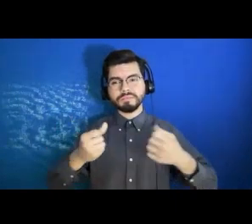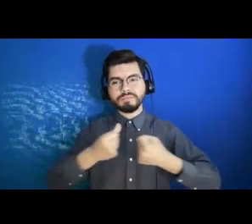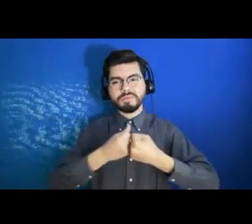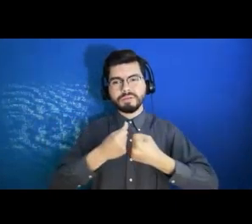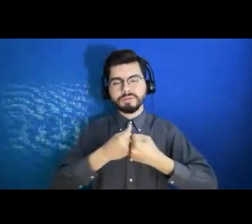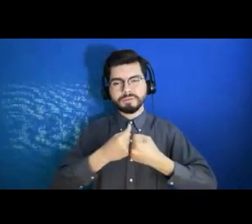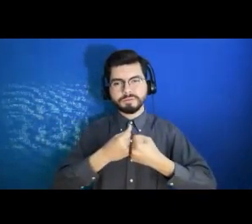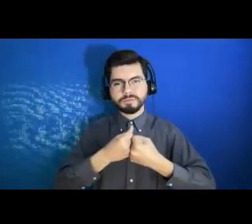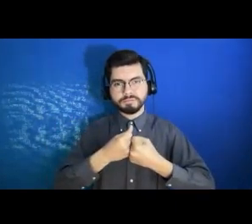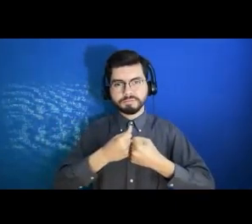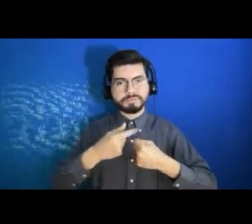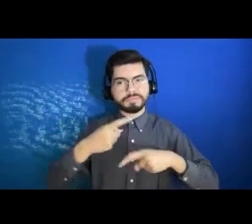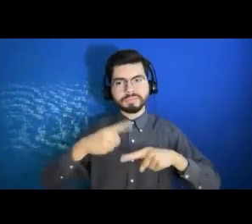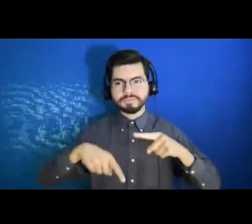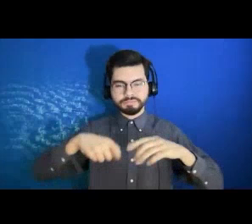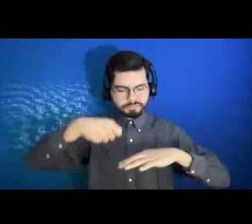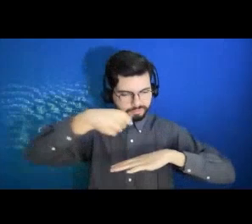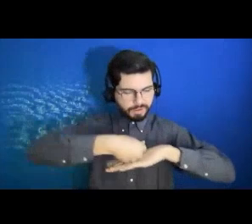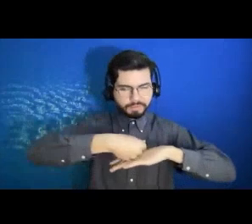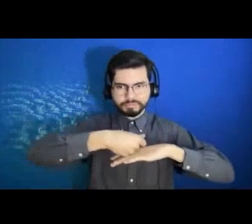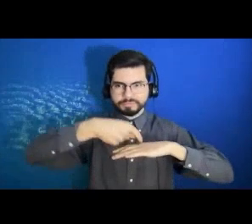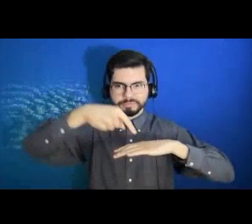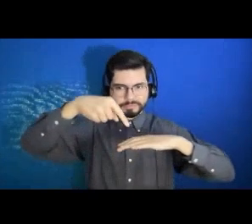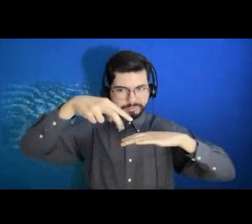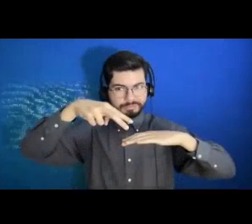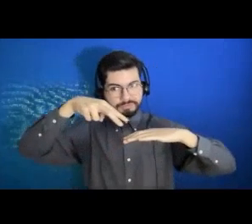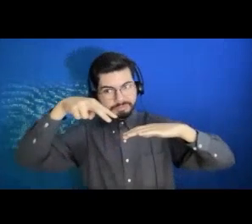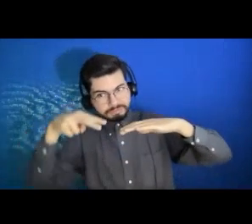farther down than this, so we can't really see what's below there.